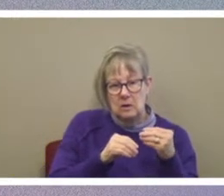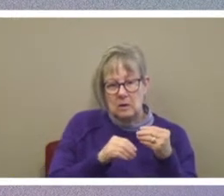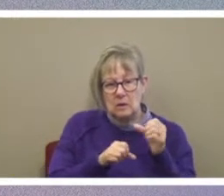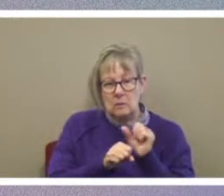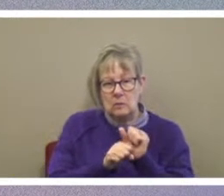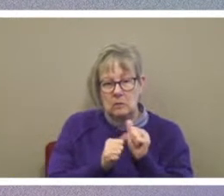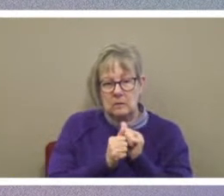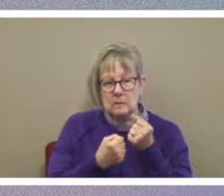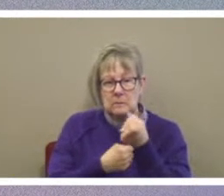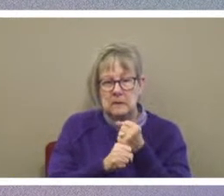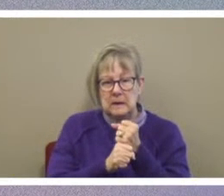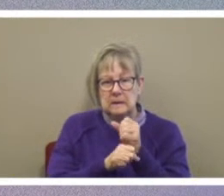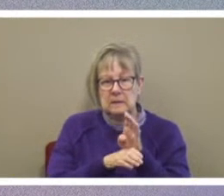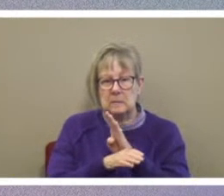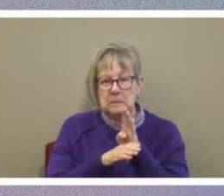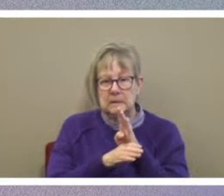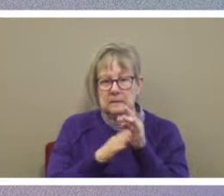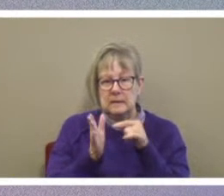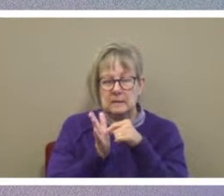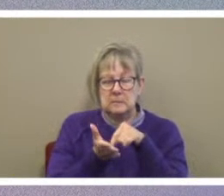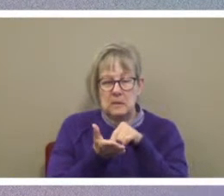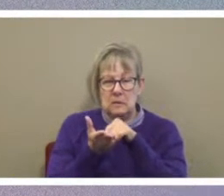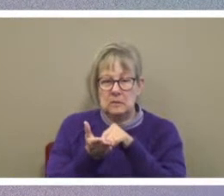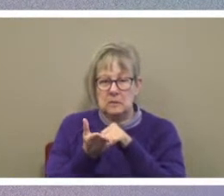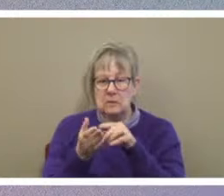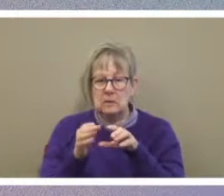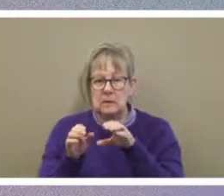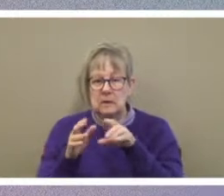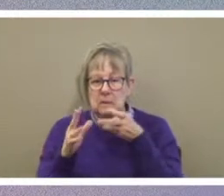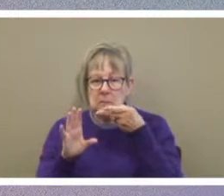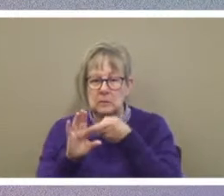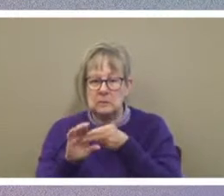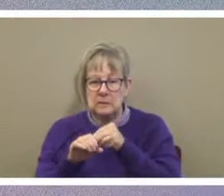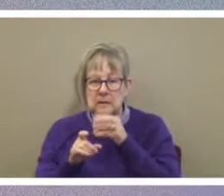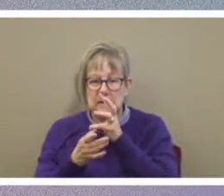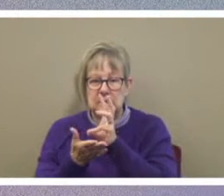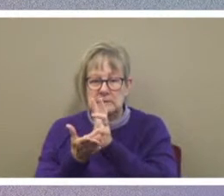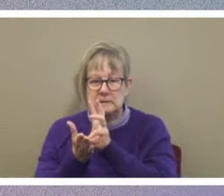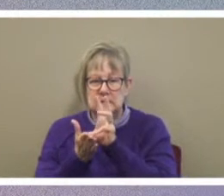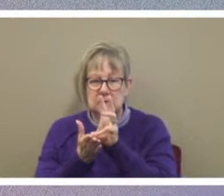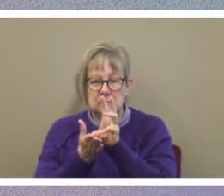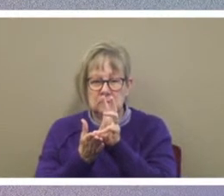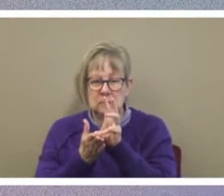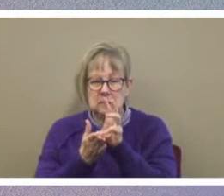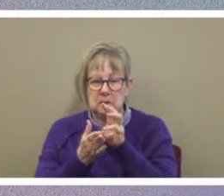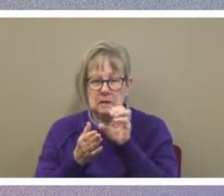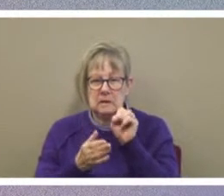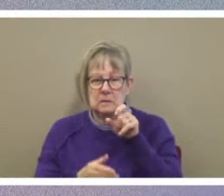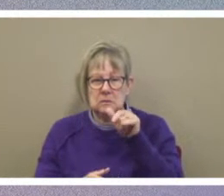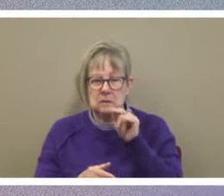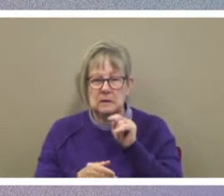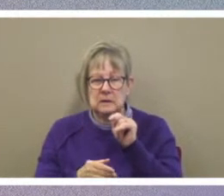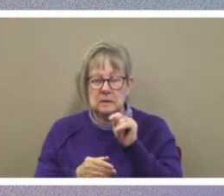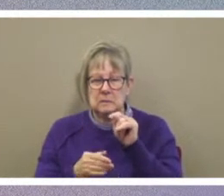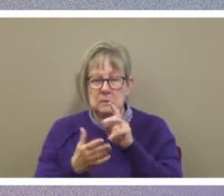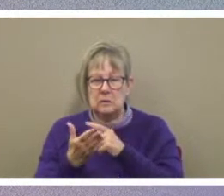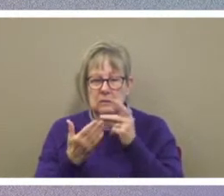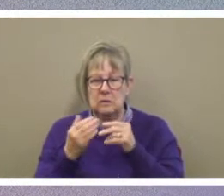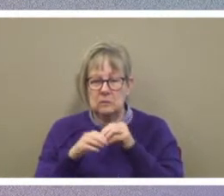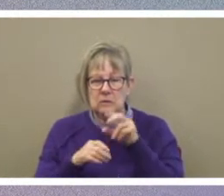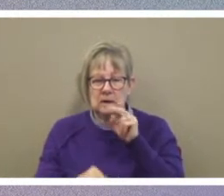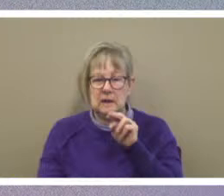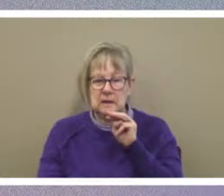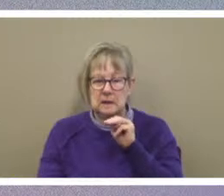in creating their business model canvas. They do participate in a 6-week sprint accelerator program with the New Mexico State